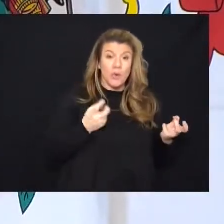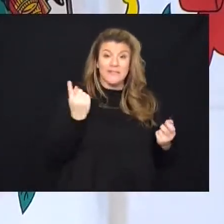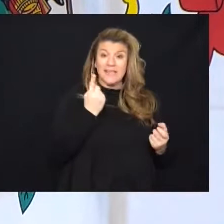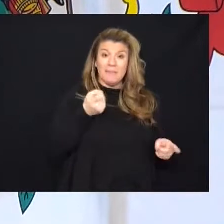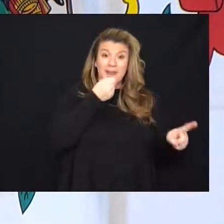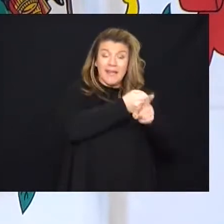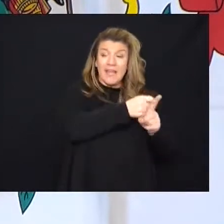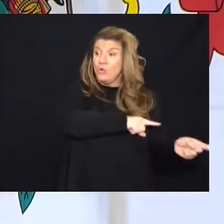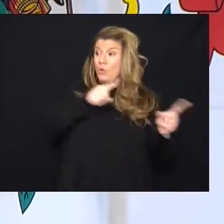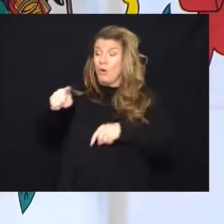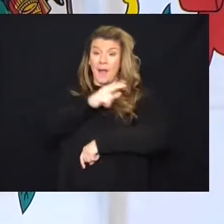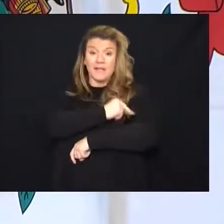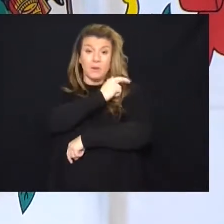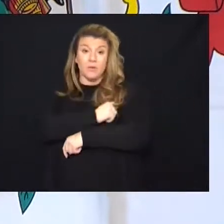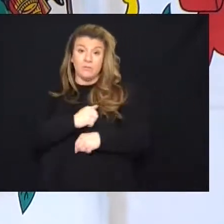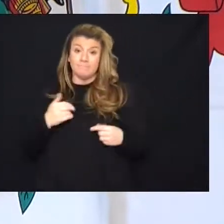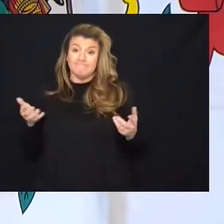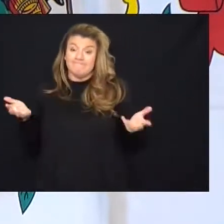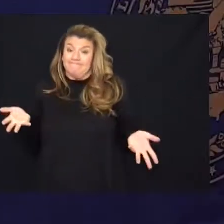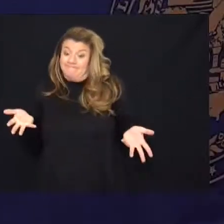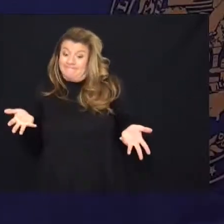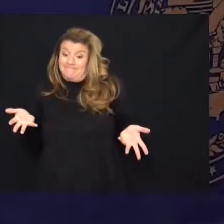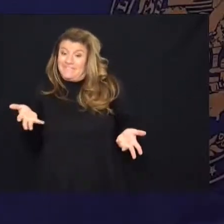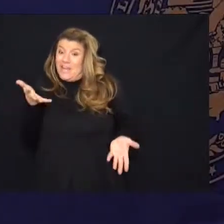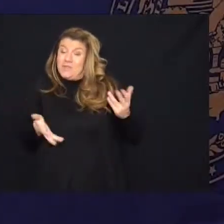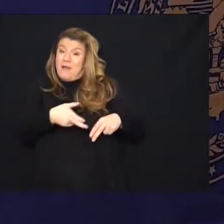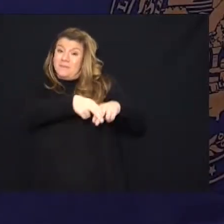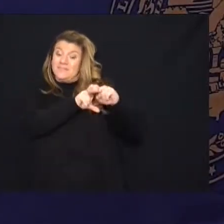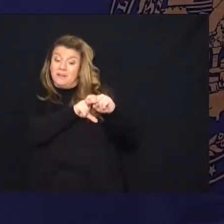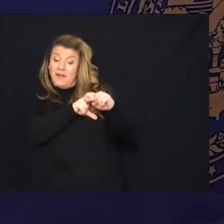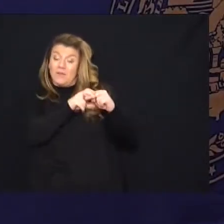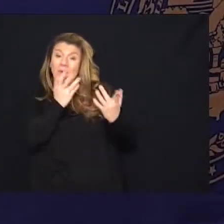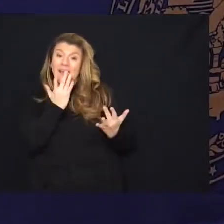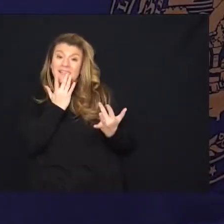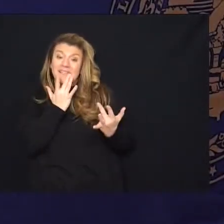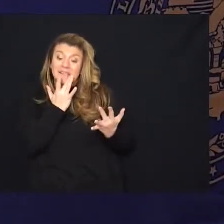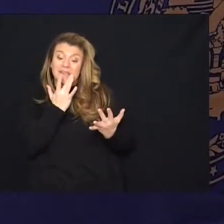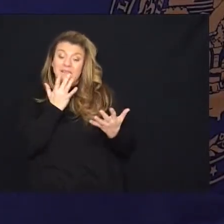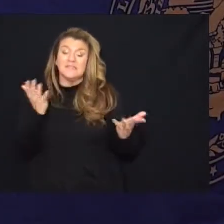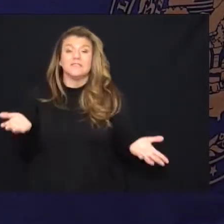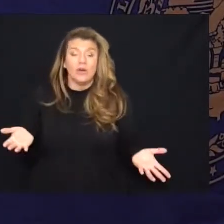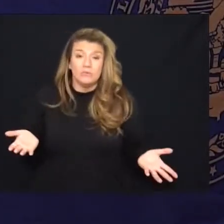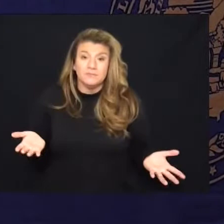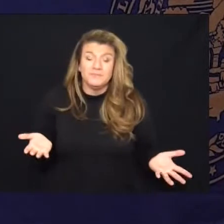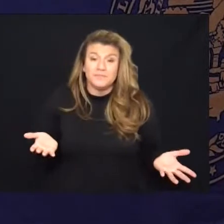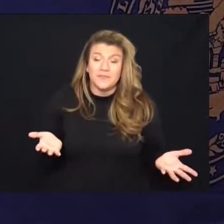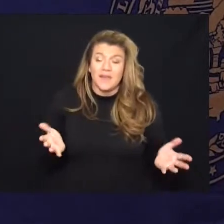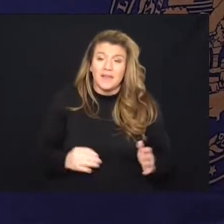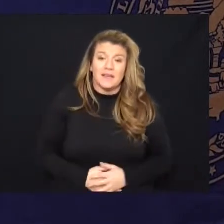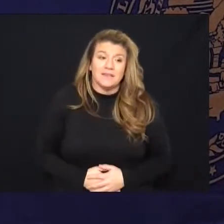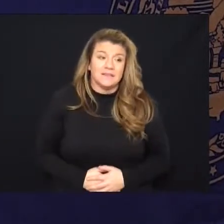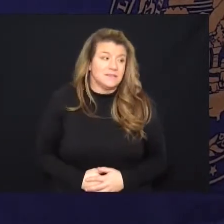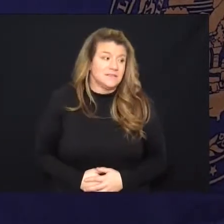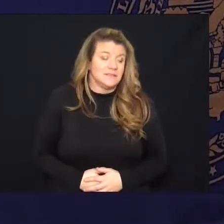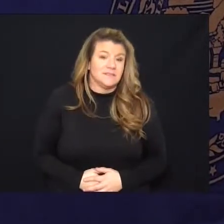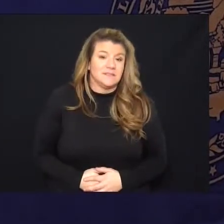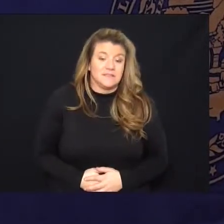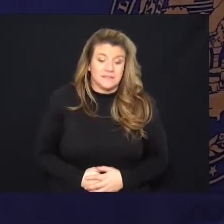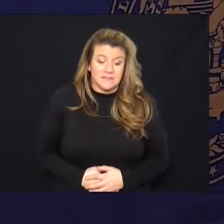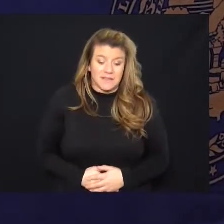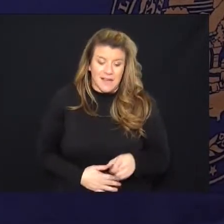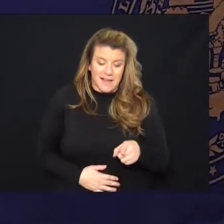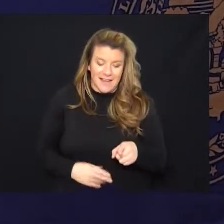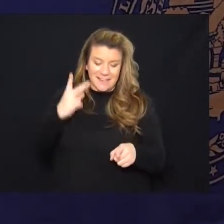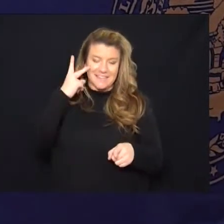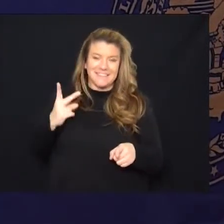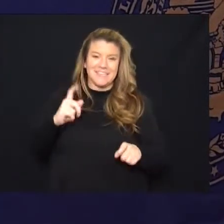everything, you may end up sitting in a car in the parking lot. You know, so I didn't see that picture,